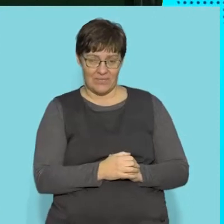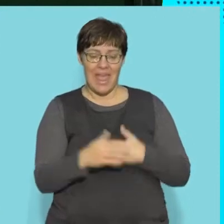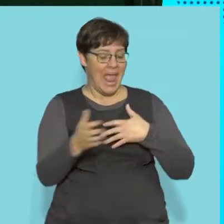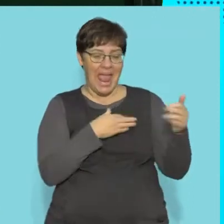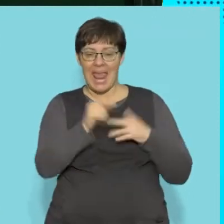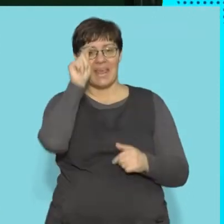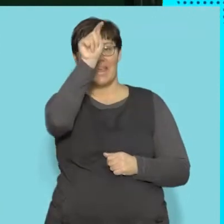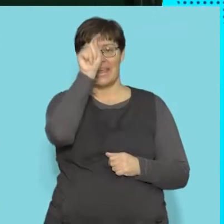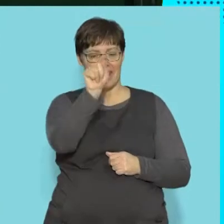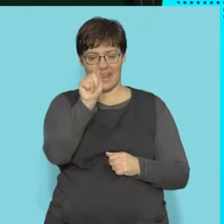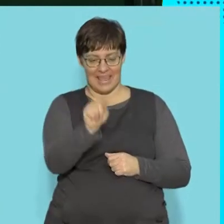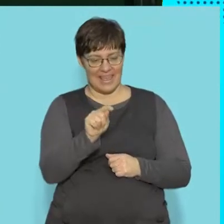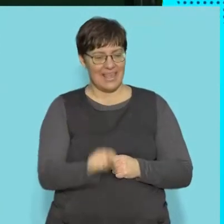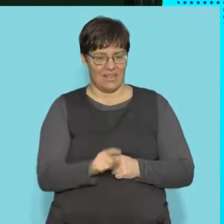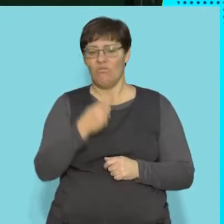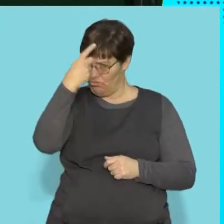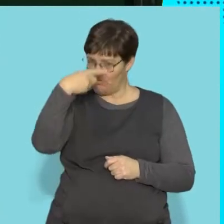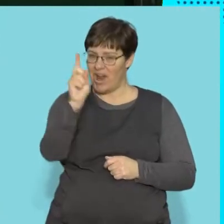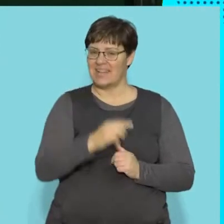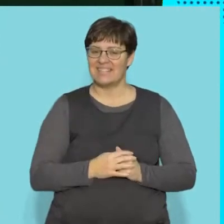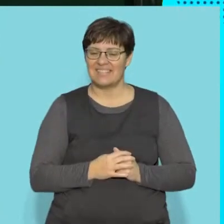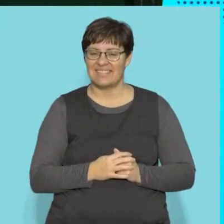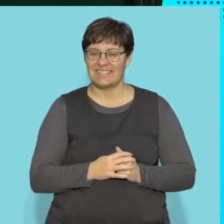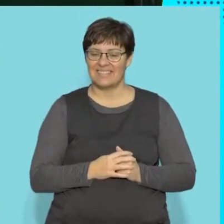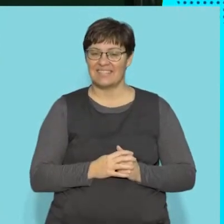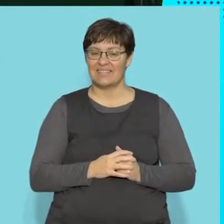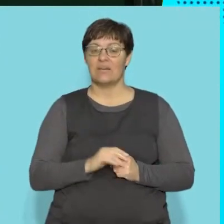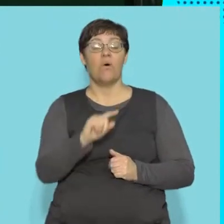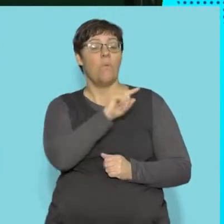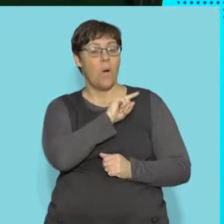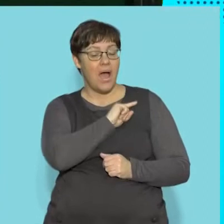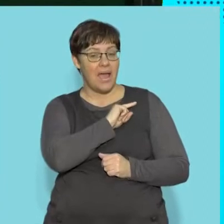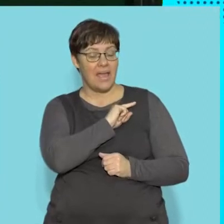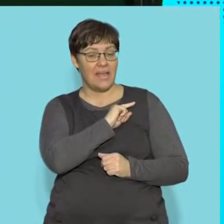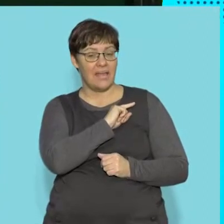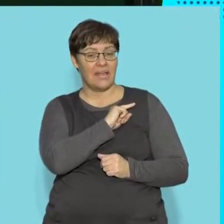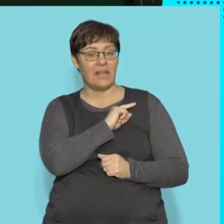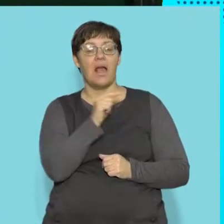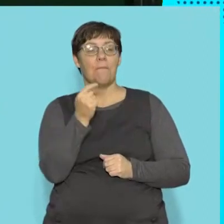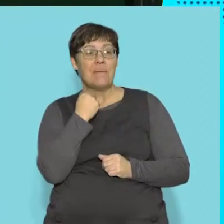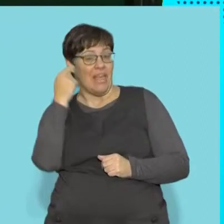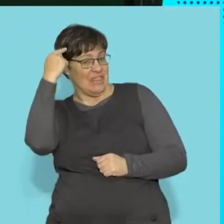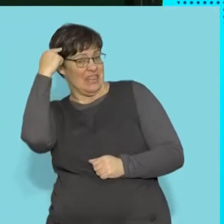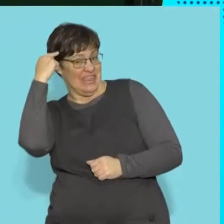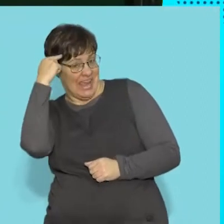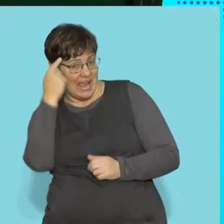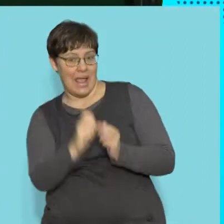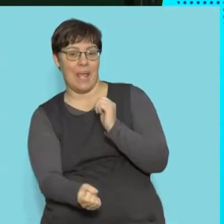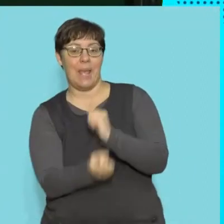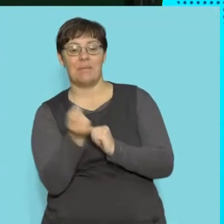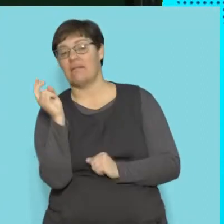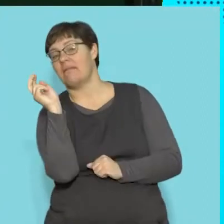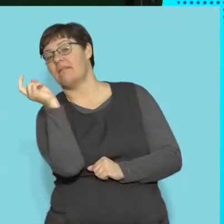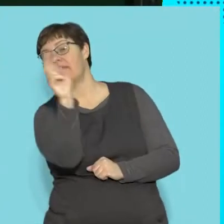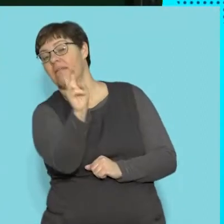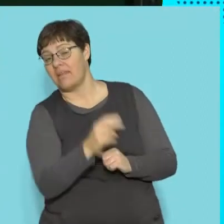those statements is a correct hypothesis. Remember that your hypothesis is a prediction.